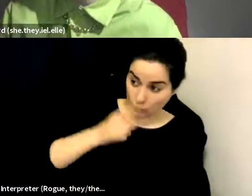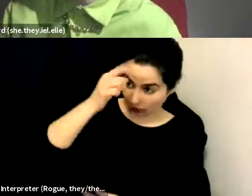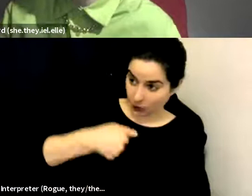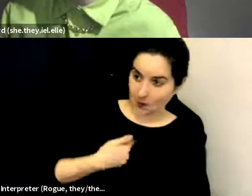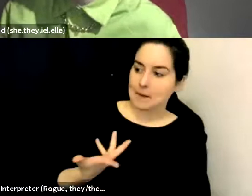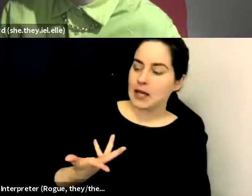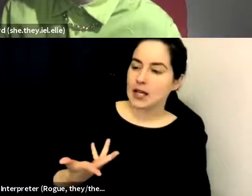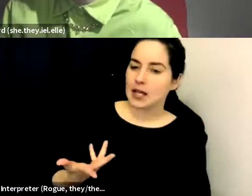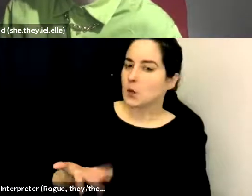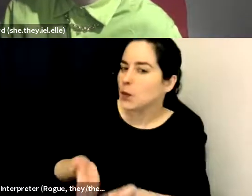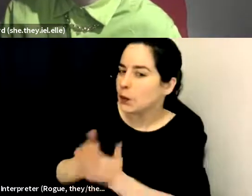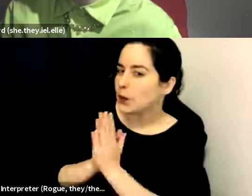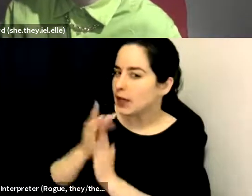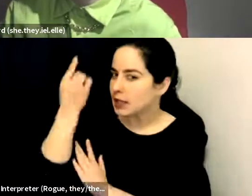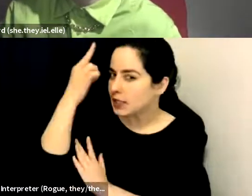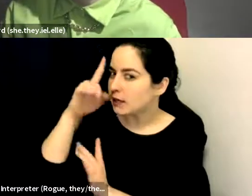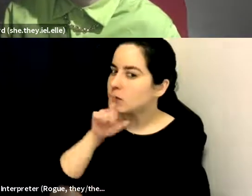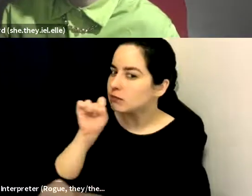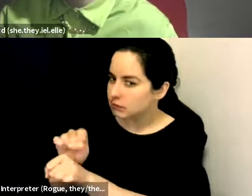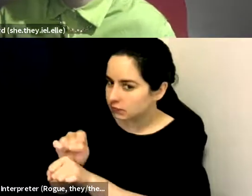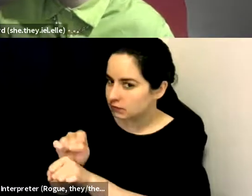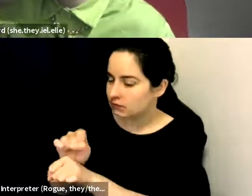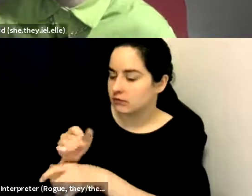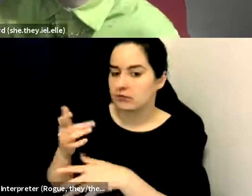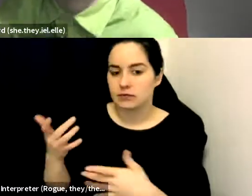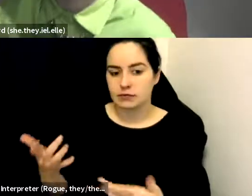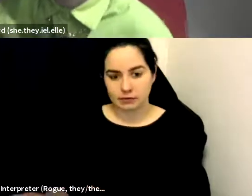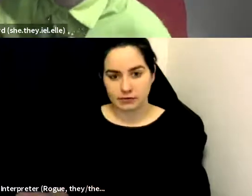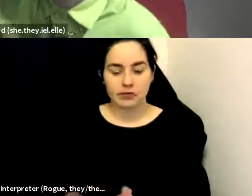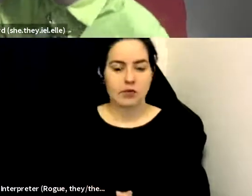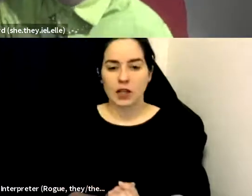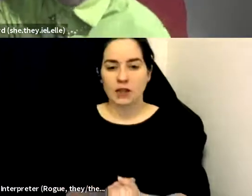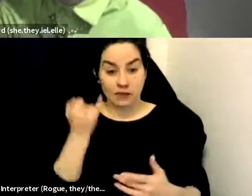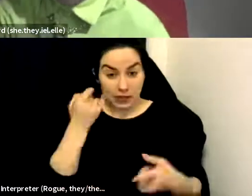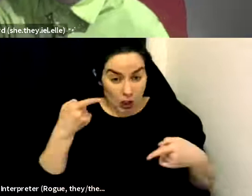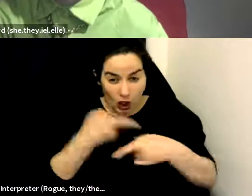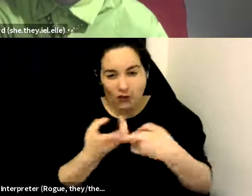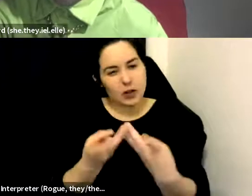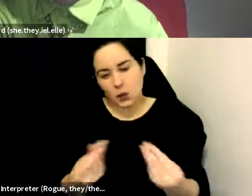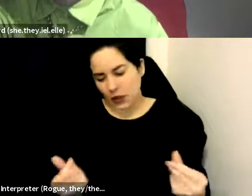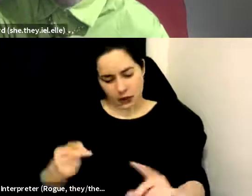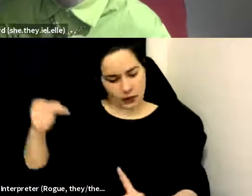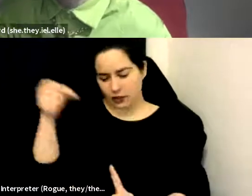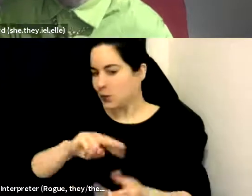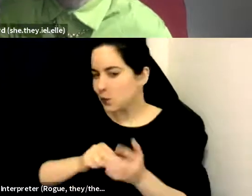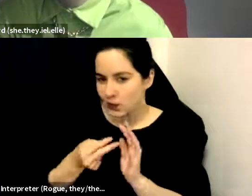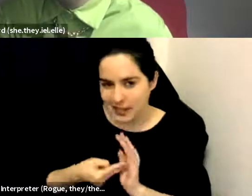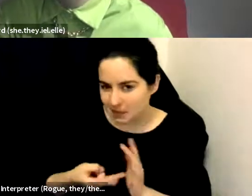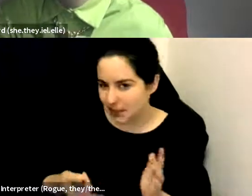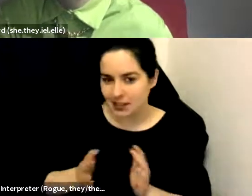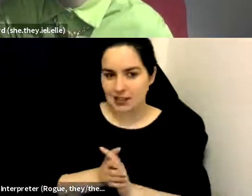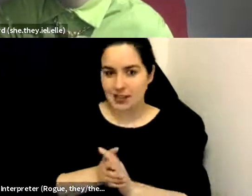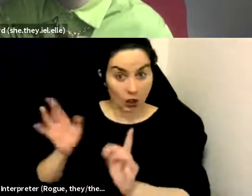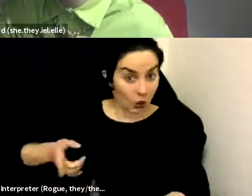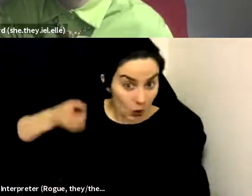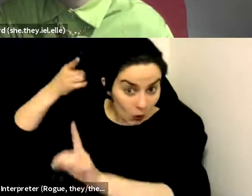hurt us to engage with us inside of some kind of conflict resolution, and to really know what we're going into it seeking. Do you want them to